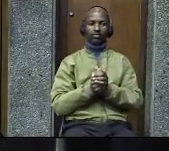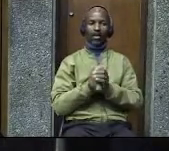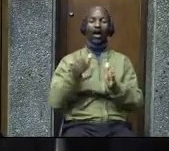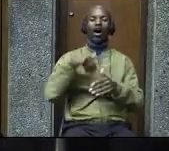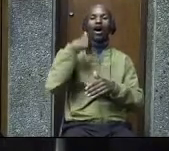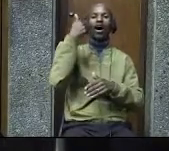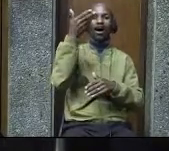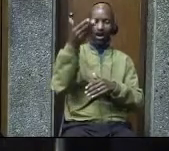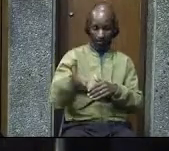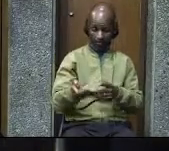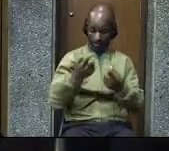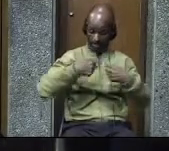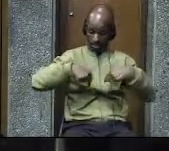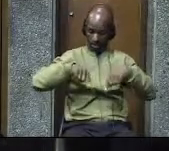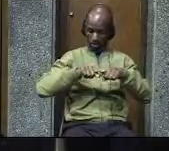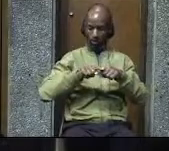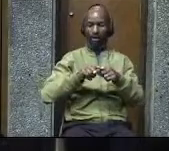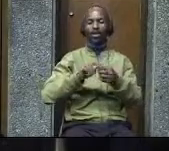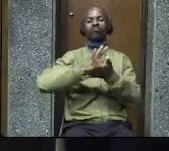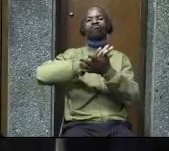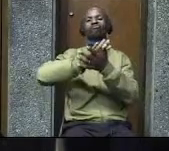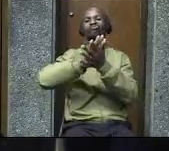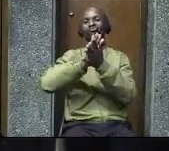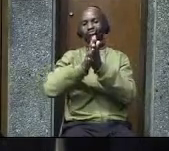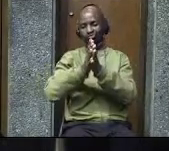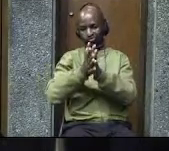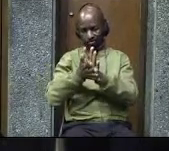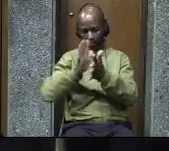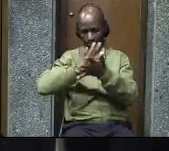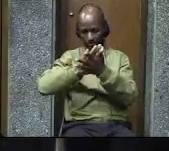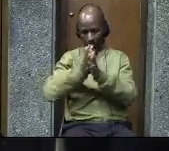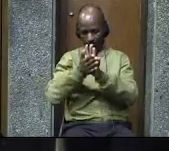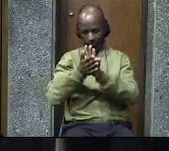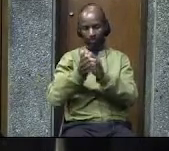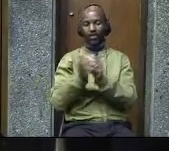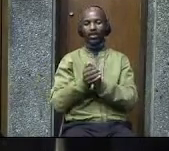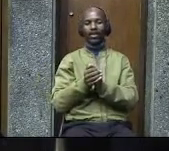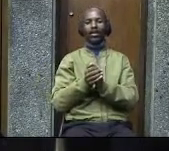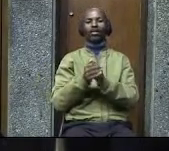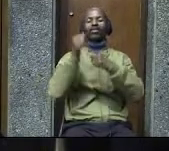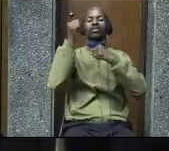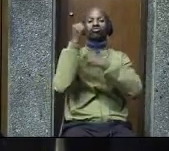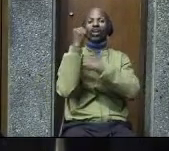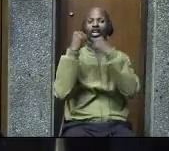after they've burnt the structure